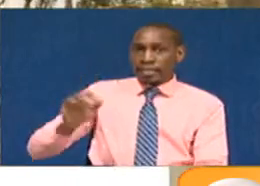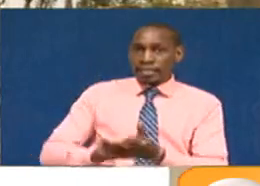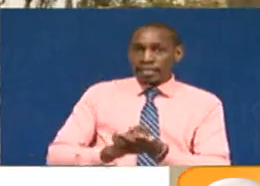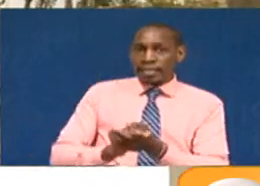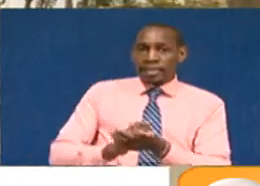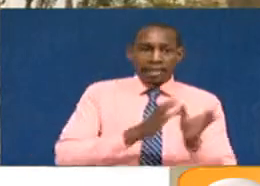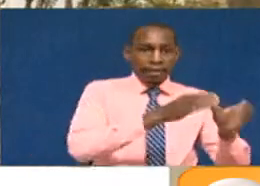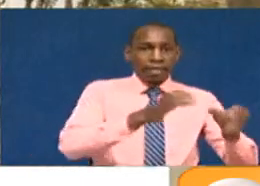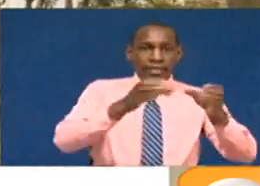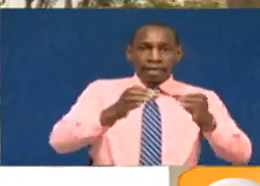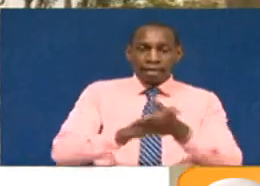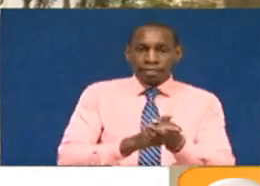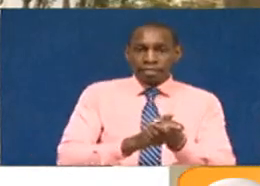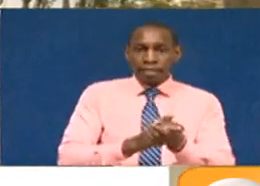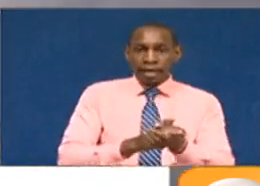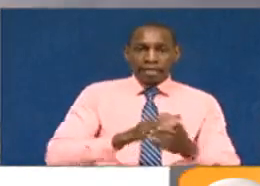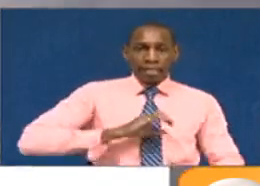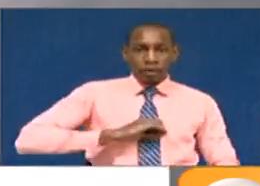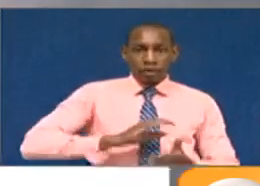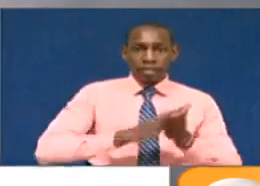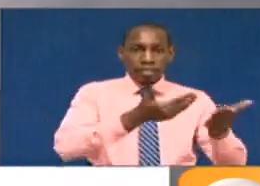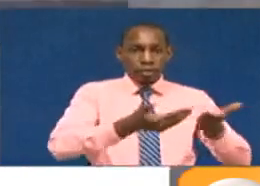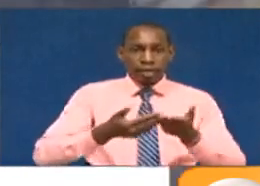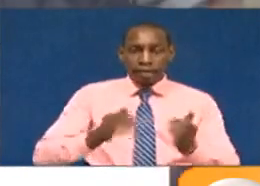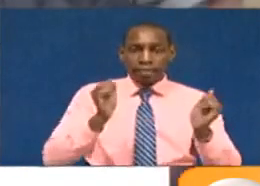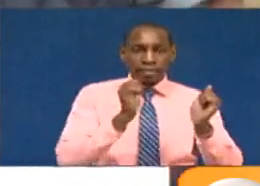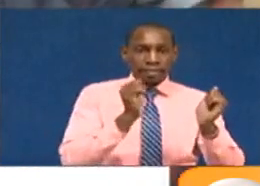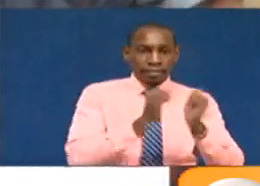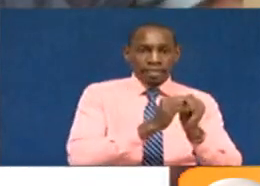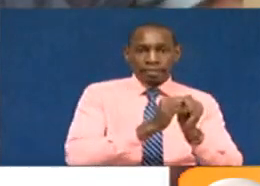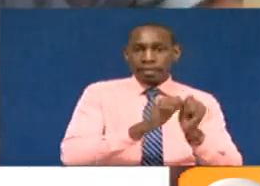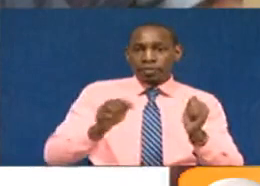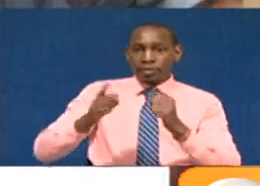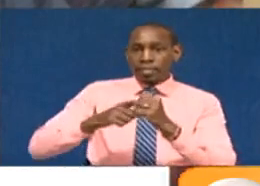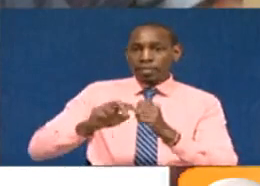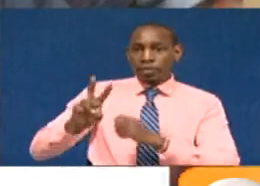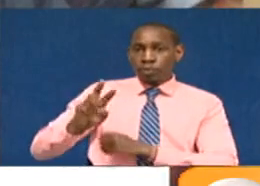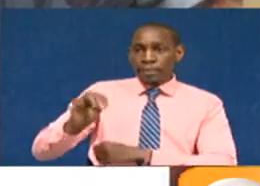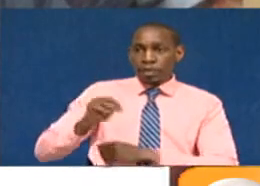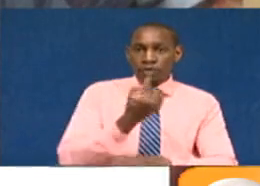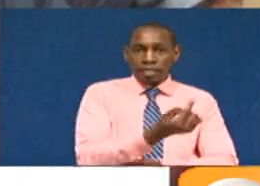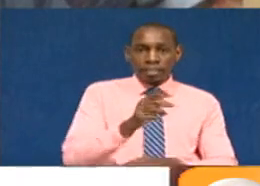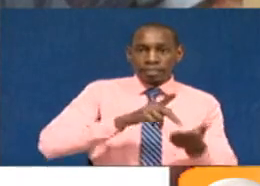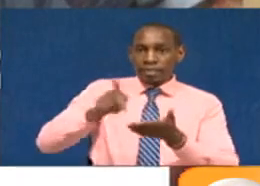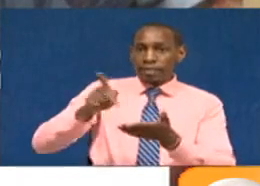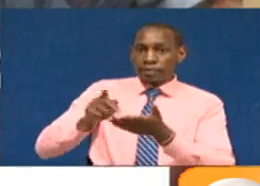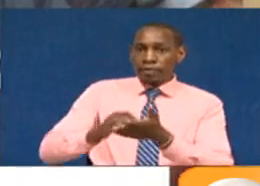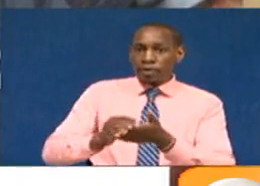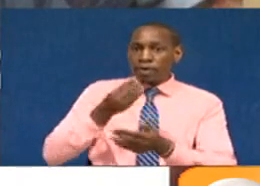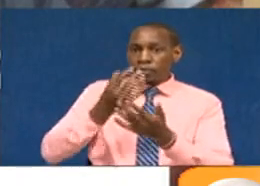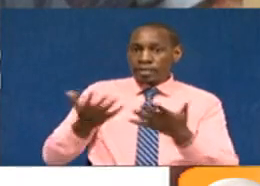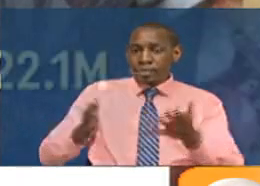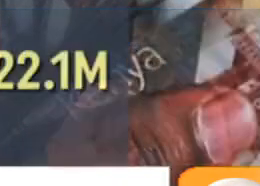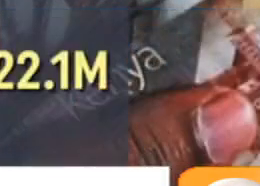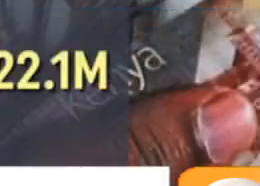Mutai's companies, which are sole proprietorships, received between 10 and 62 million shillings each as payments for food rations to